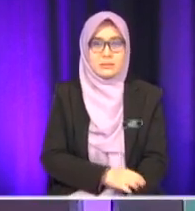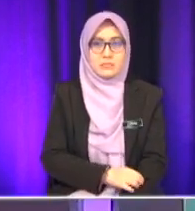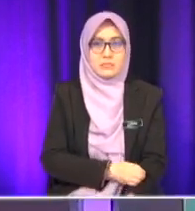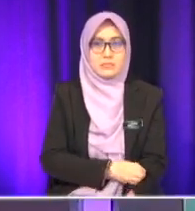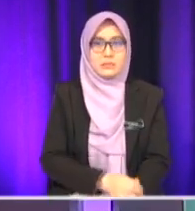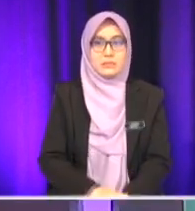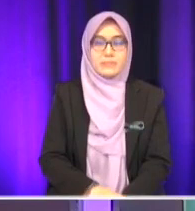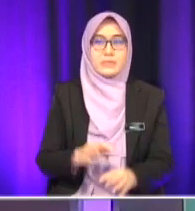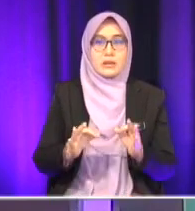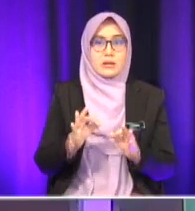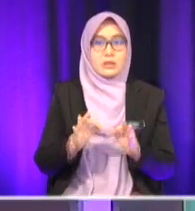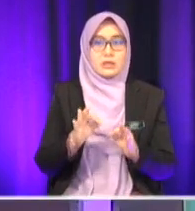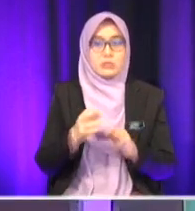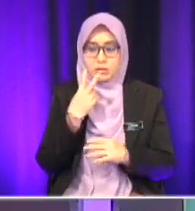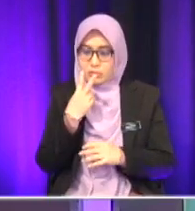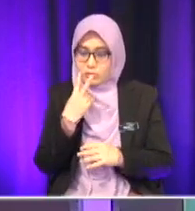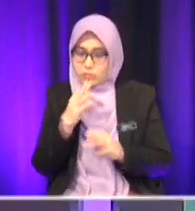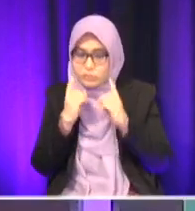just